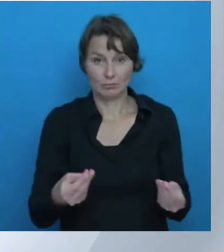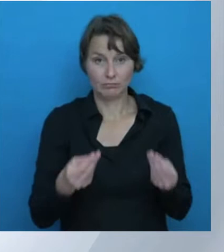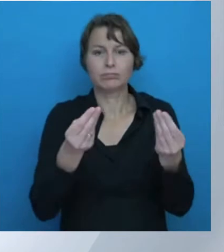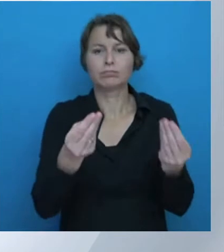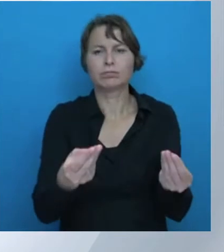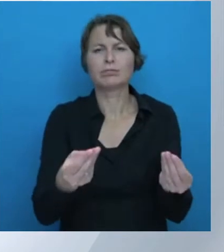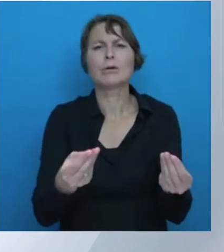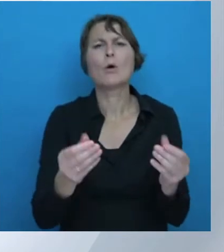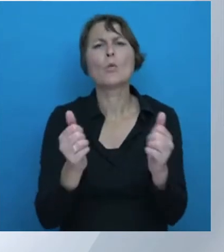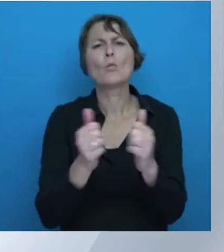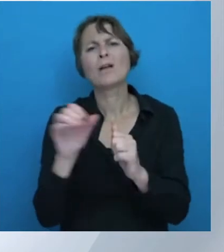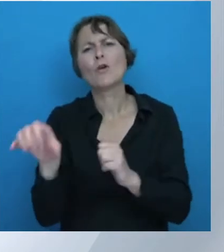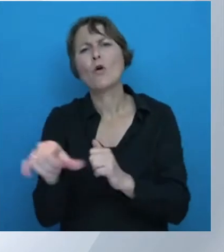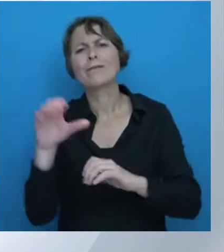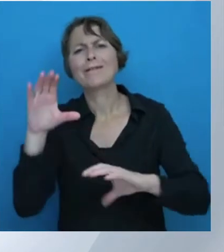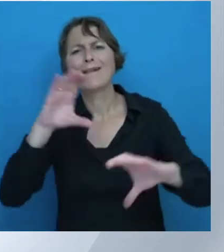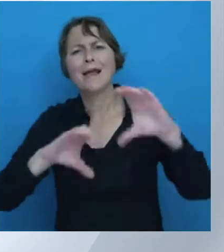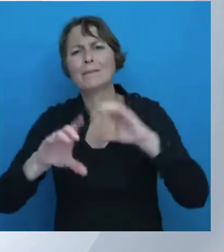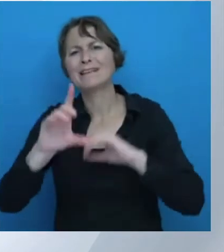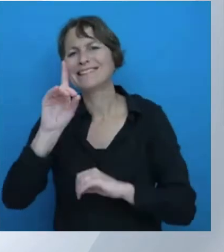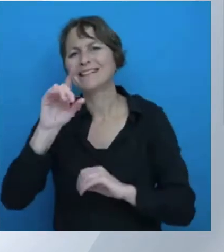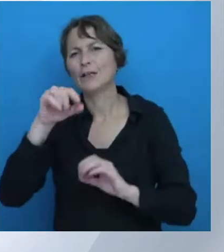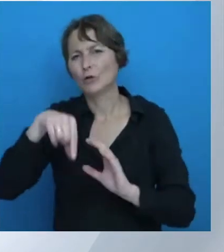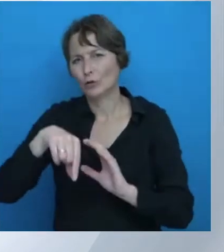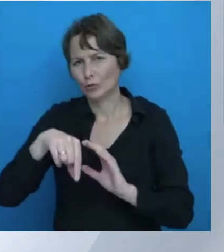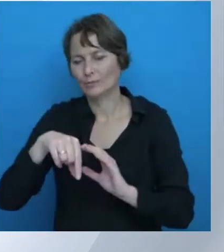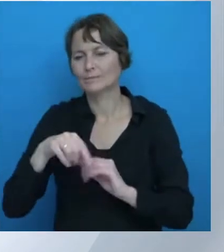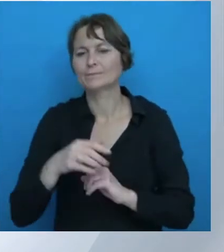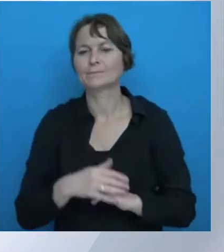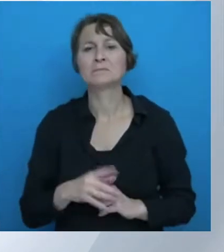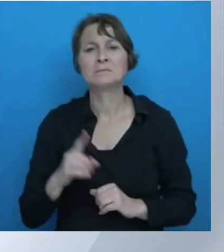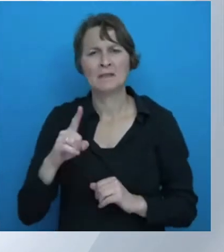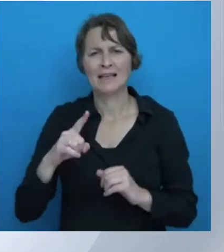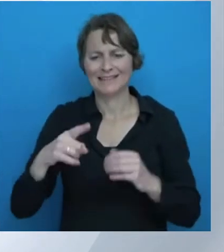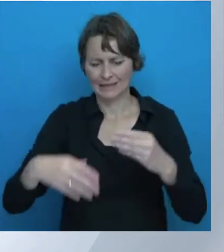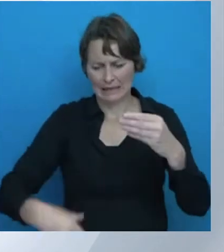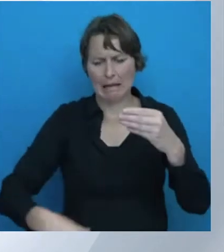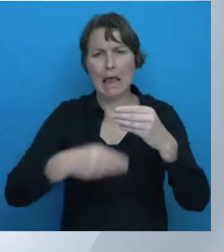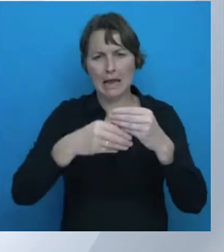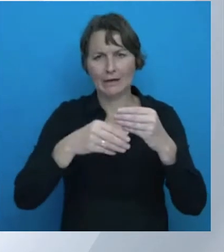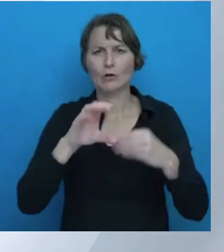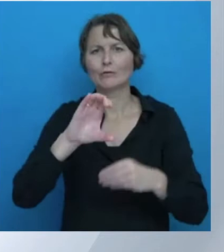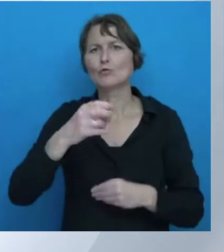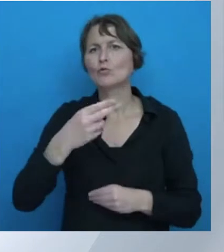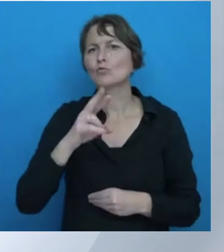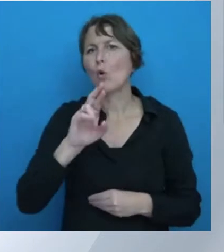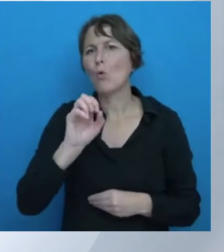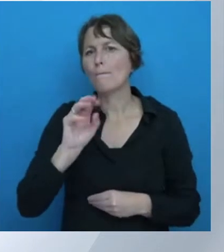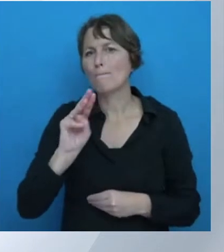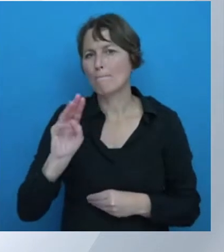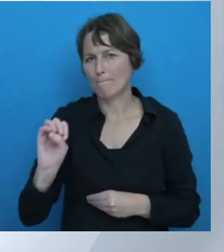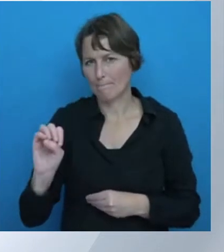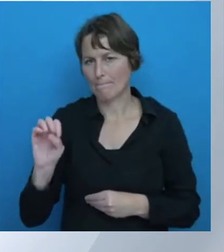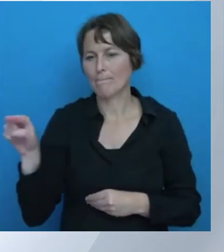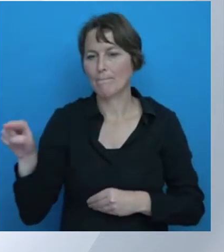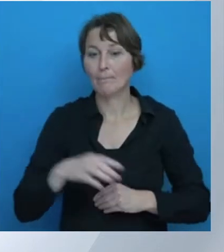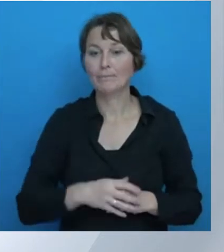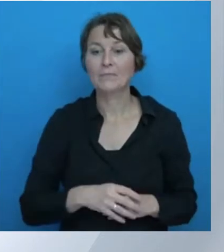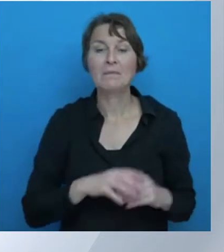Labs, the Accessibility Insights for Web. It's a Chrome and an Edge add-on, and I can click on that. It'll give me all these checks that I can